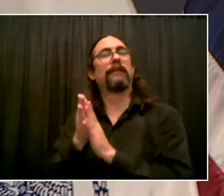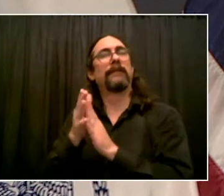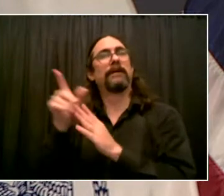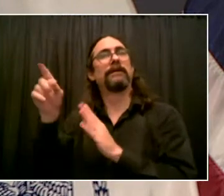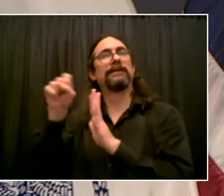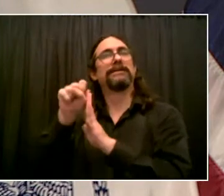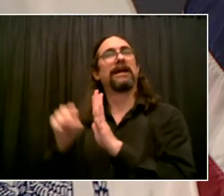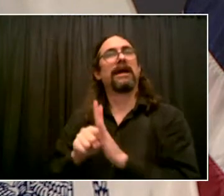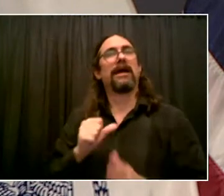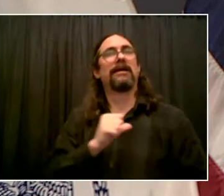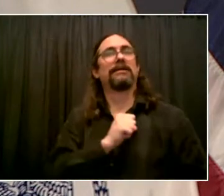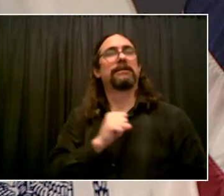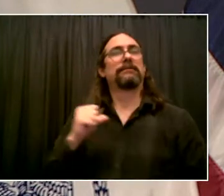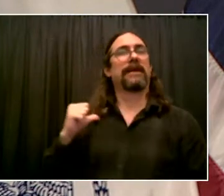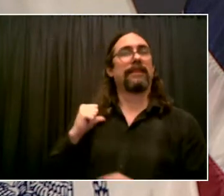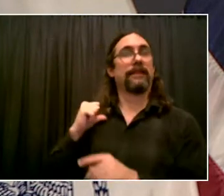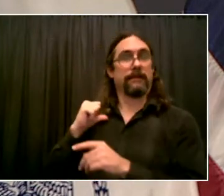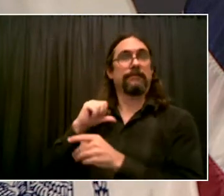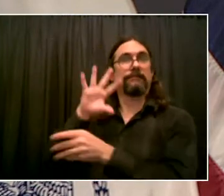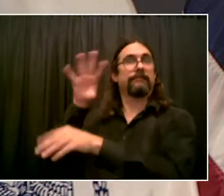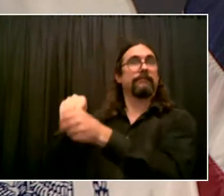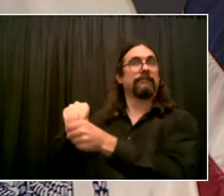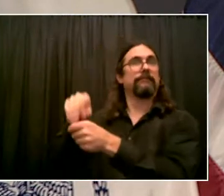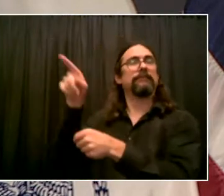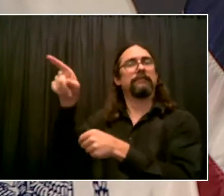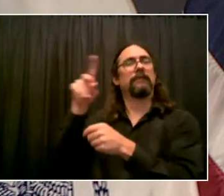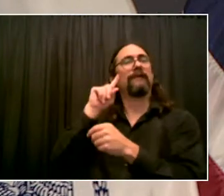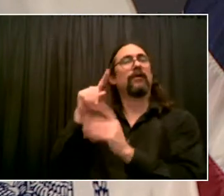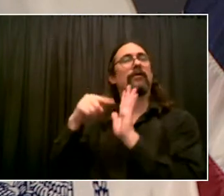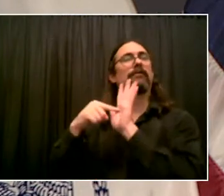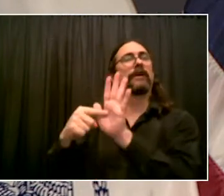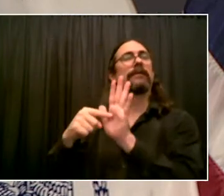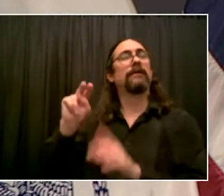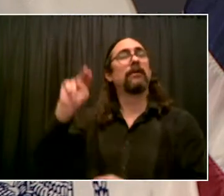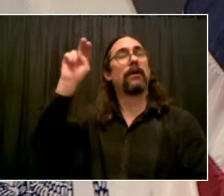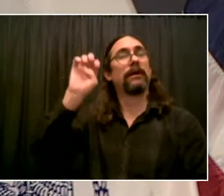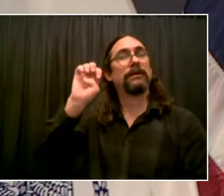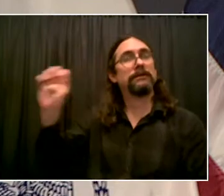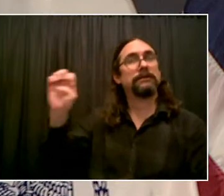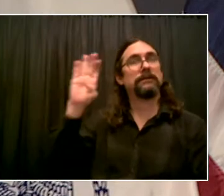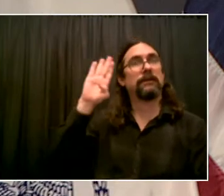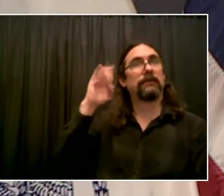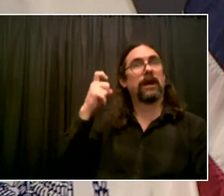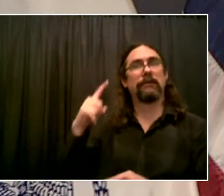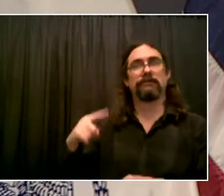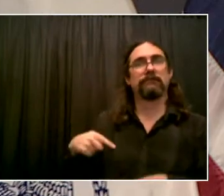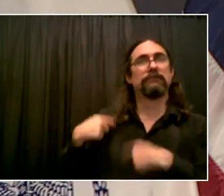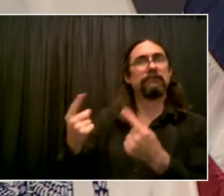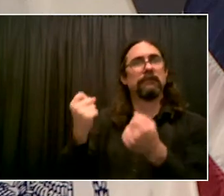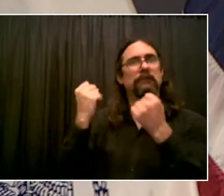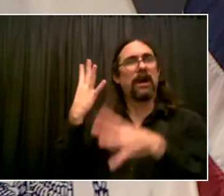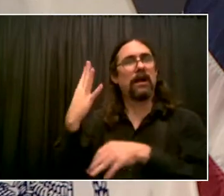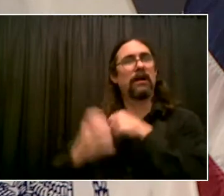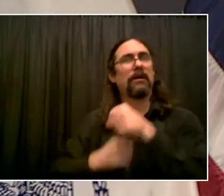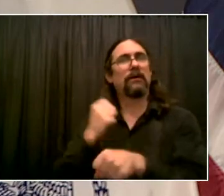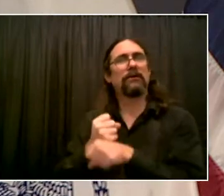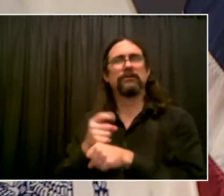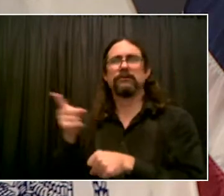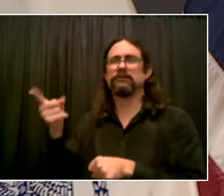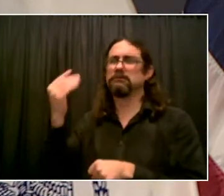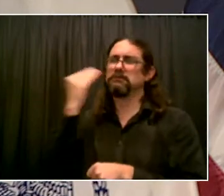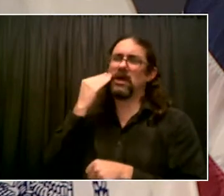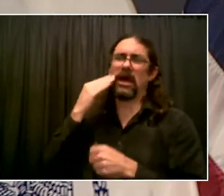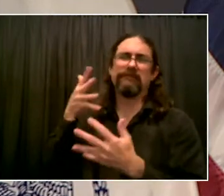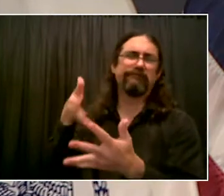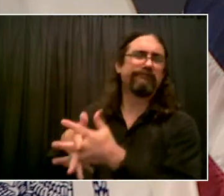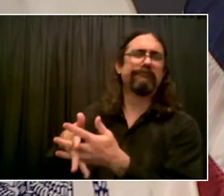who really understands the life of our neighborhoods, really goes to bat for our children and families. And he was a